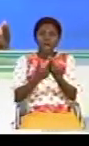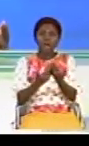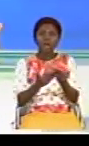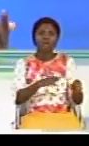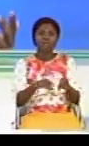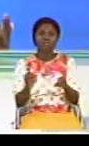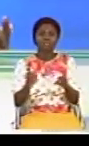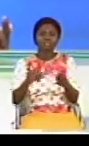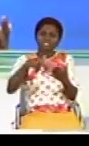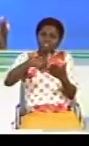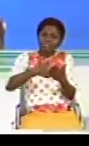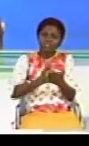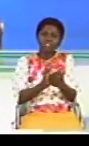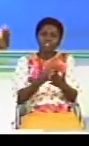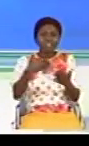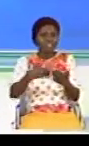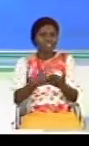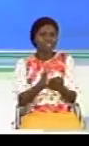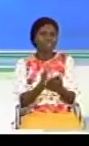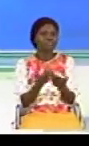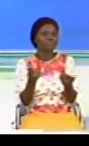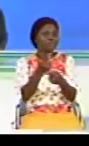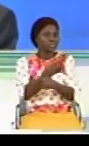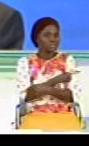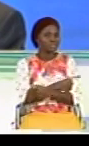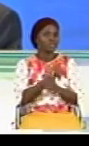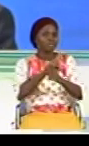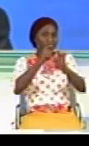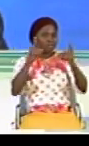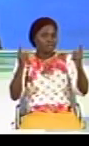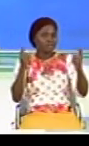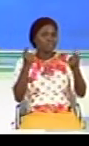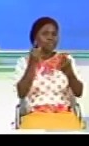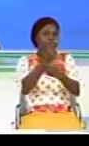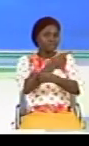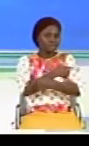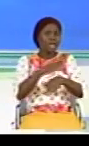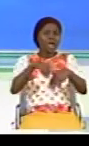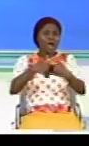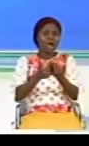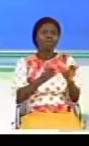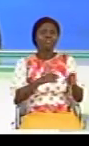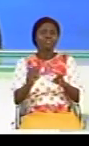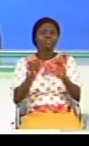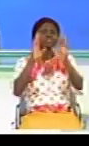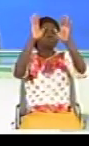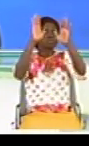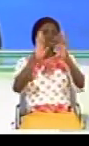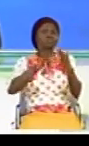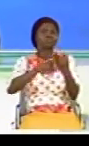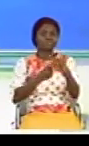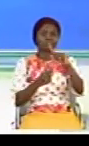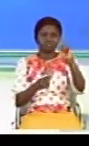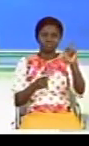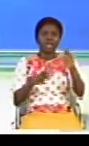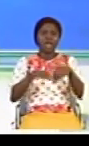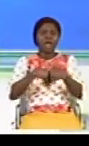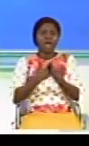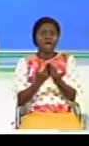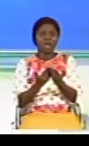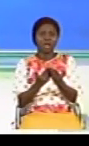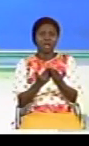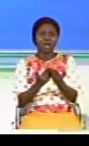day, a great day, how does miracle begin? How do signs and